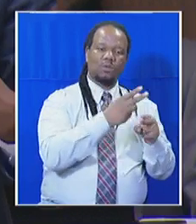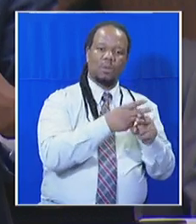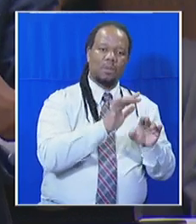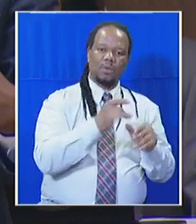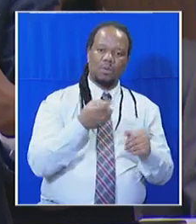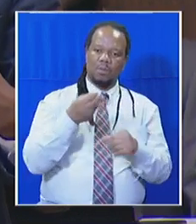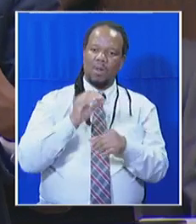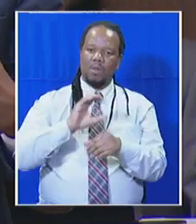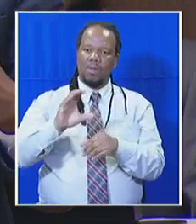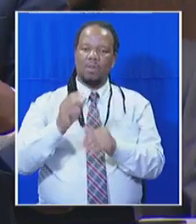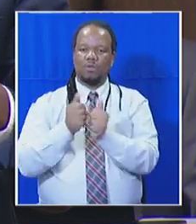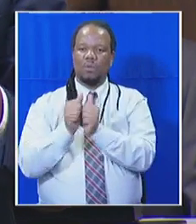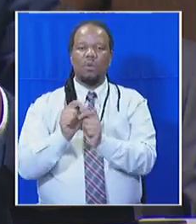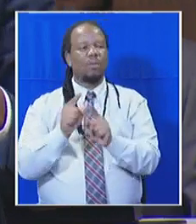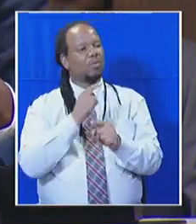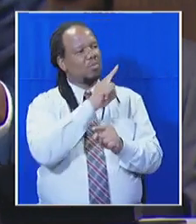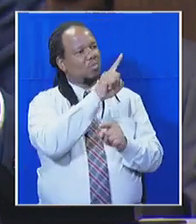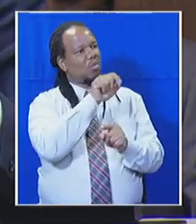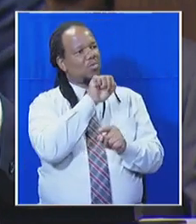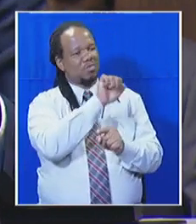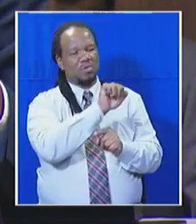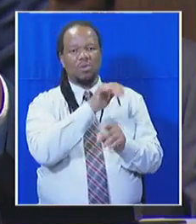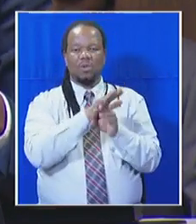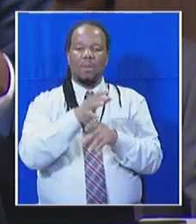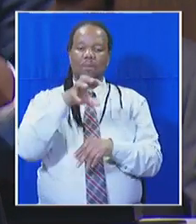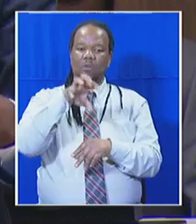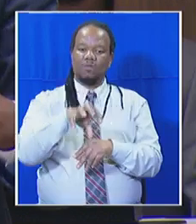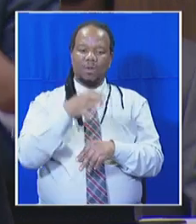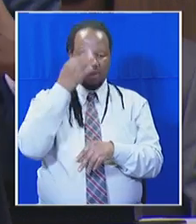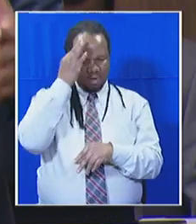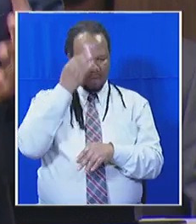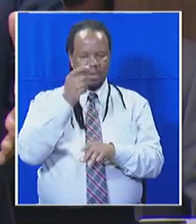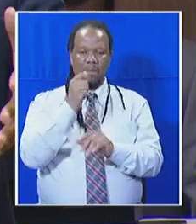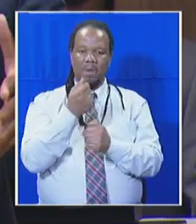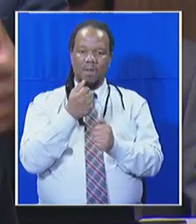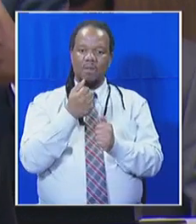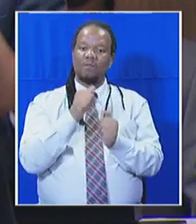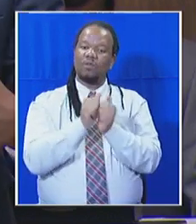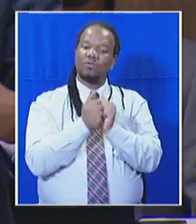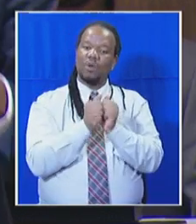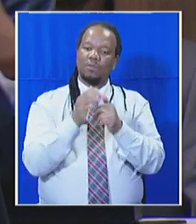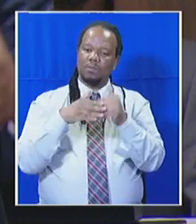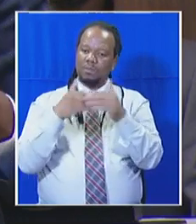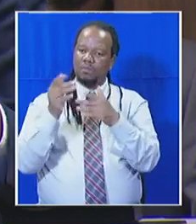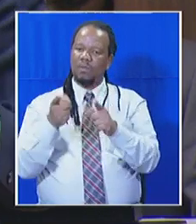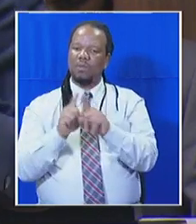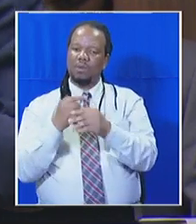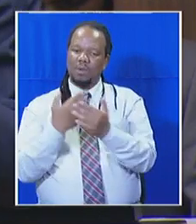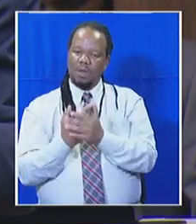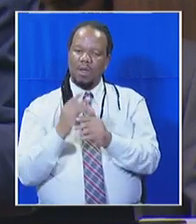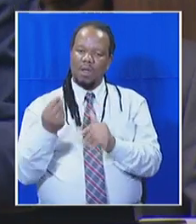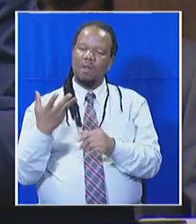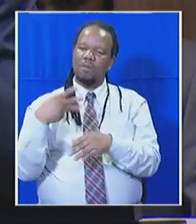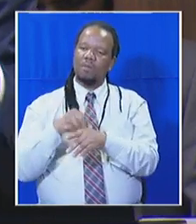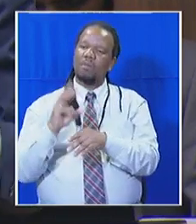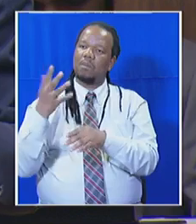are you putting in place to ensure that your fellow comrades in provincial governments spend monies for sports facilities so that we can enhance participation